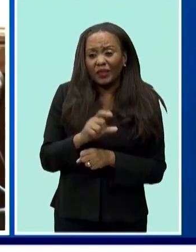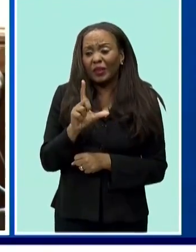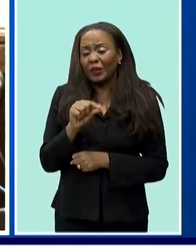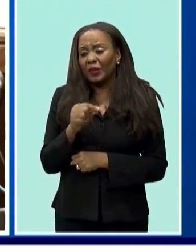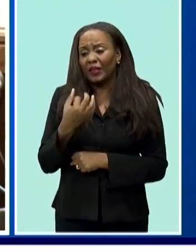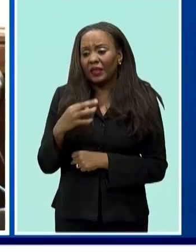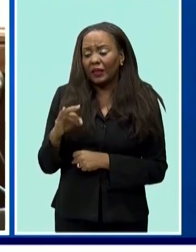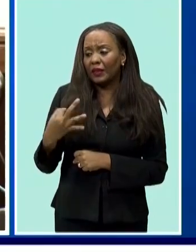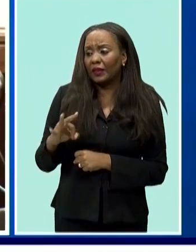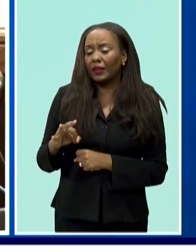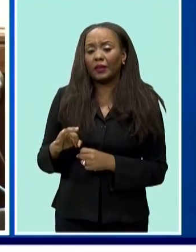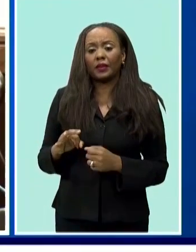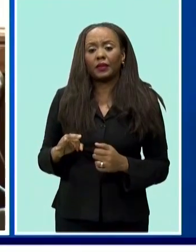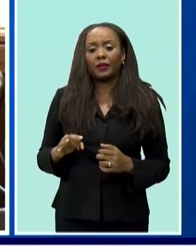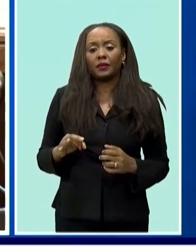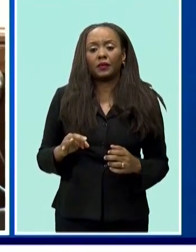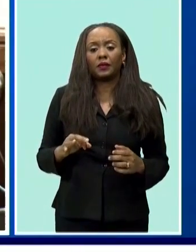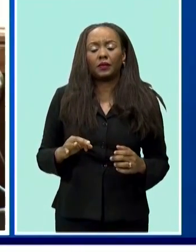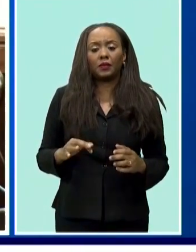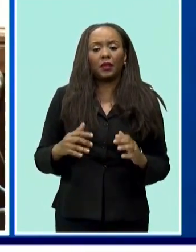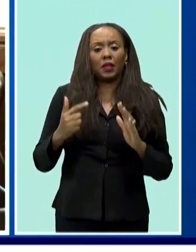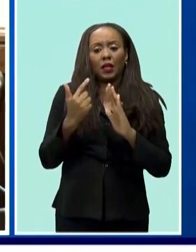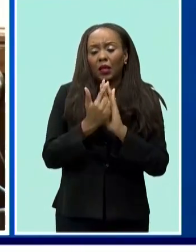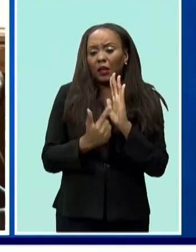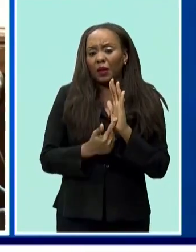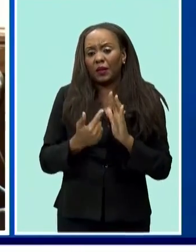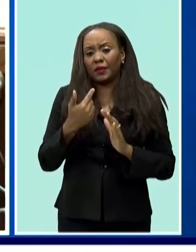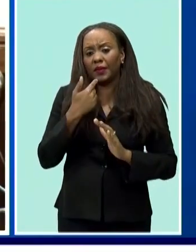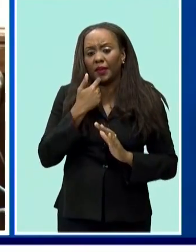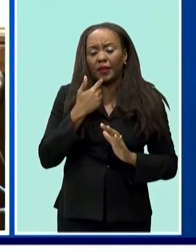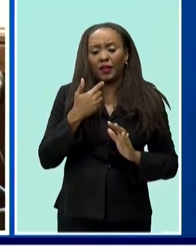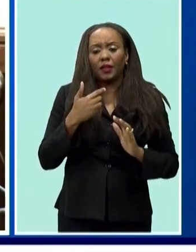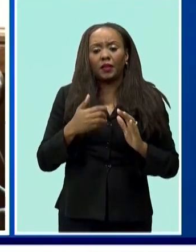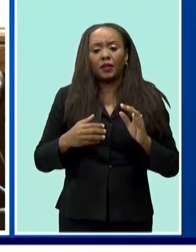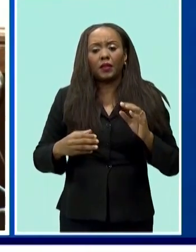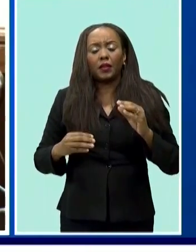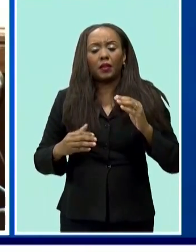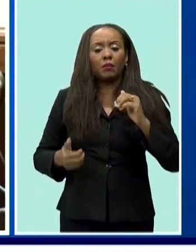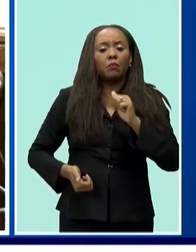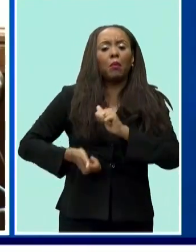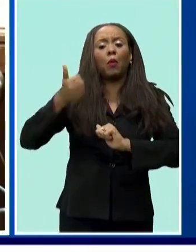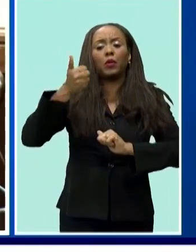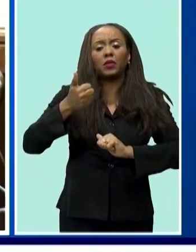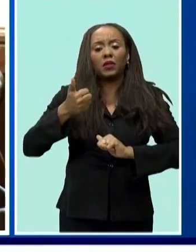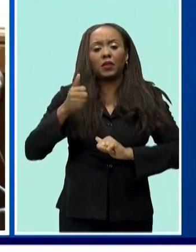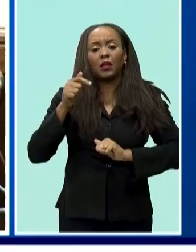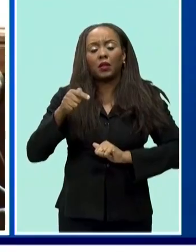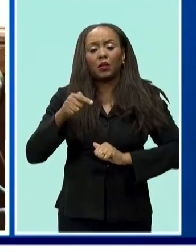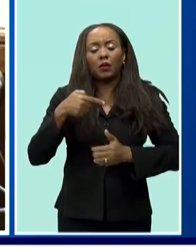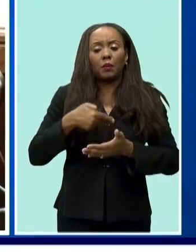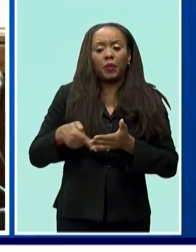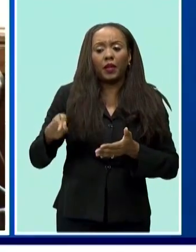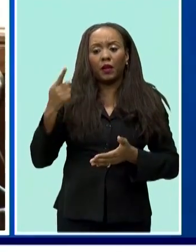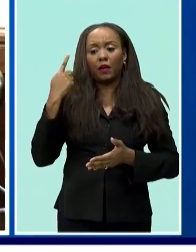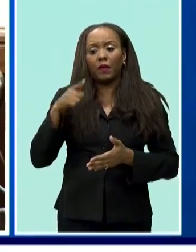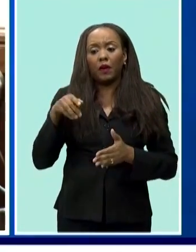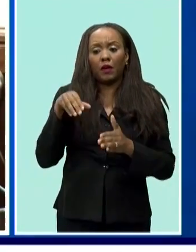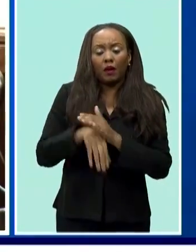legislation which provides that the maximum fine for corrupt acts could